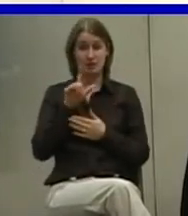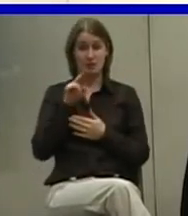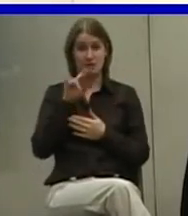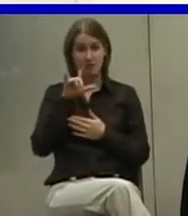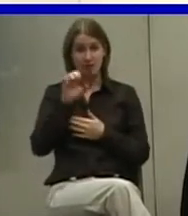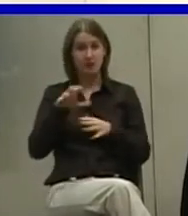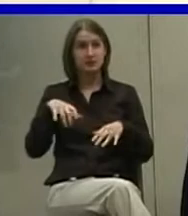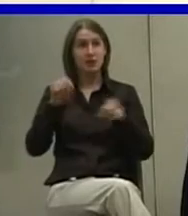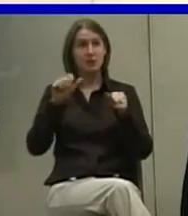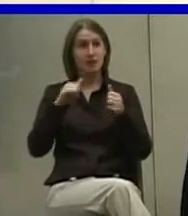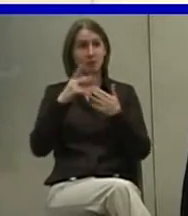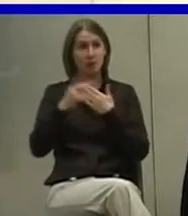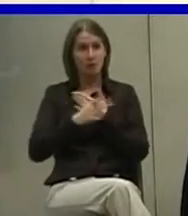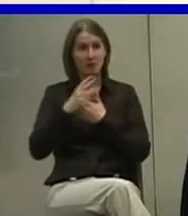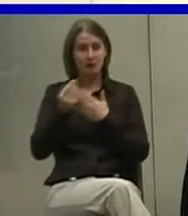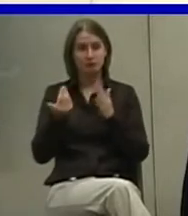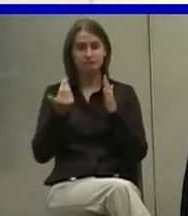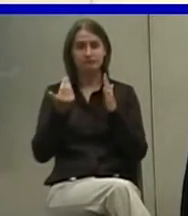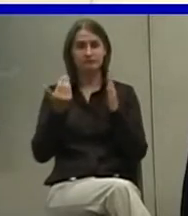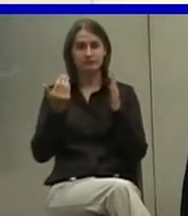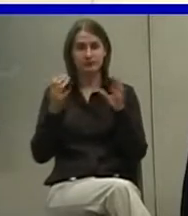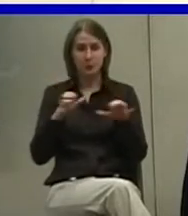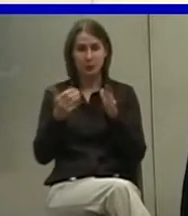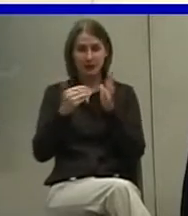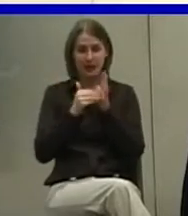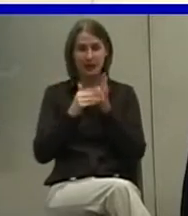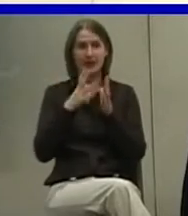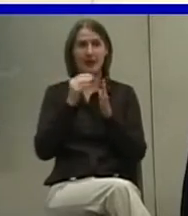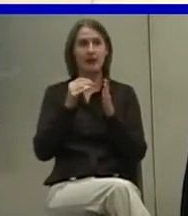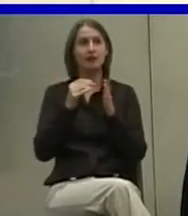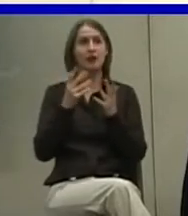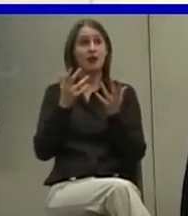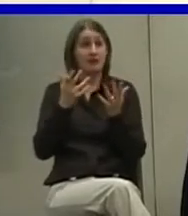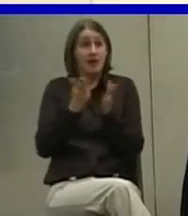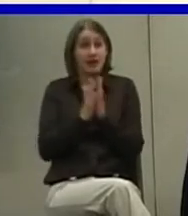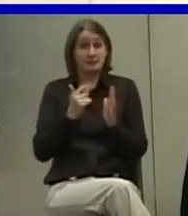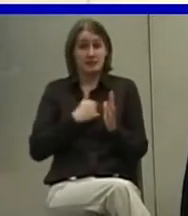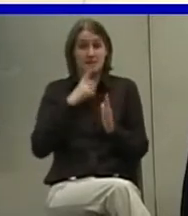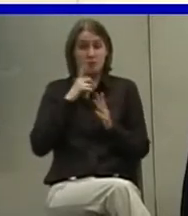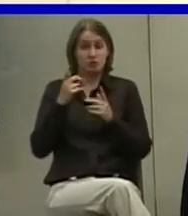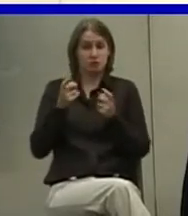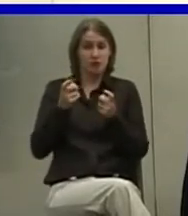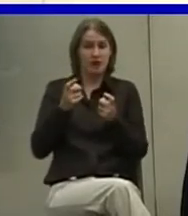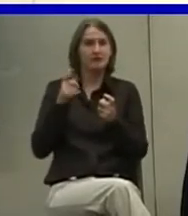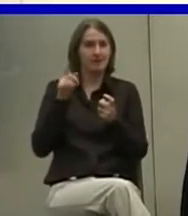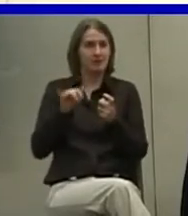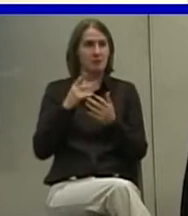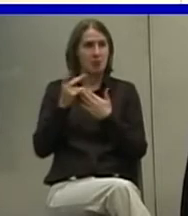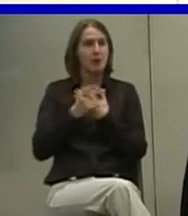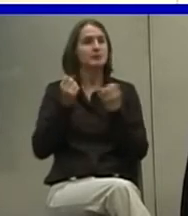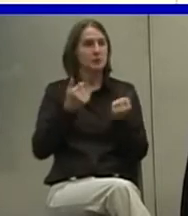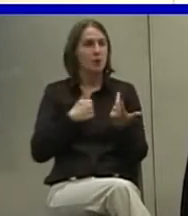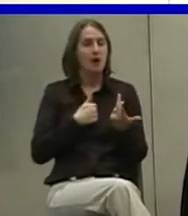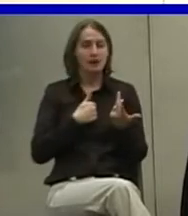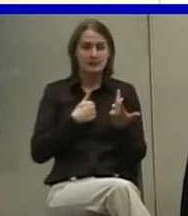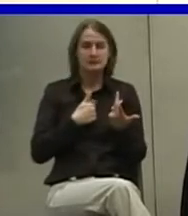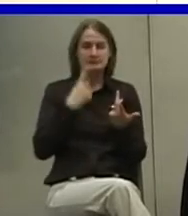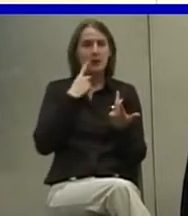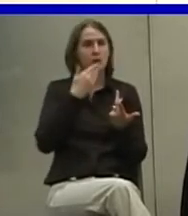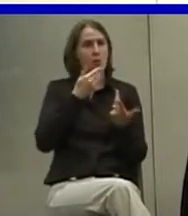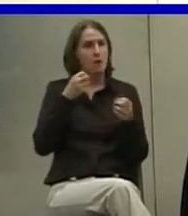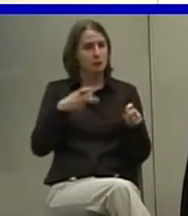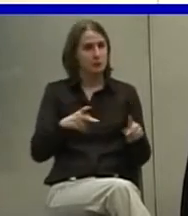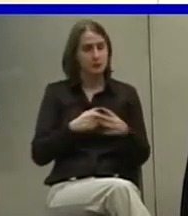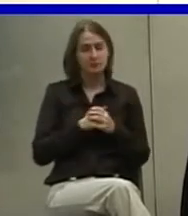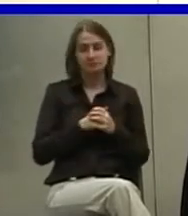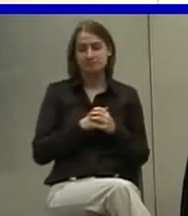it, and they asked me to come in and direct it, and it was just too good an opportunity to pass up. So that's why I've moved again. I'm going to show